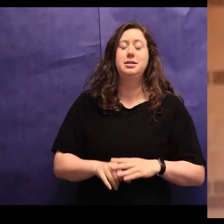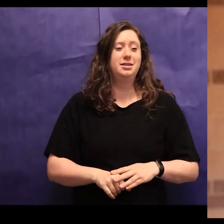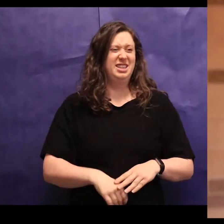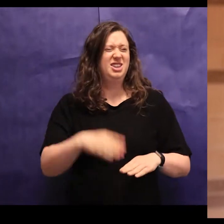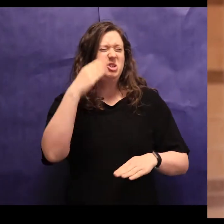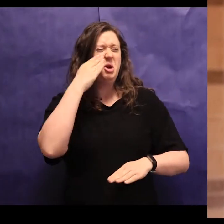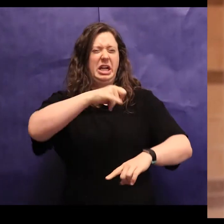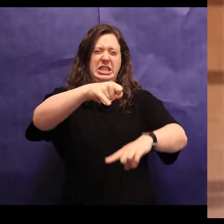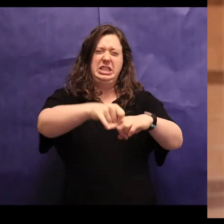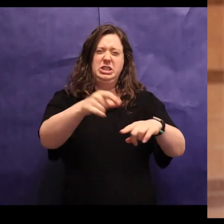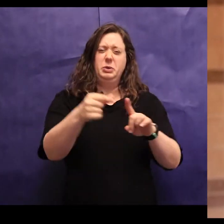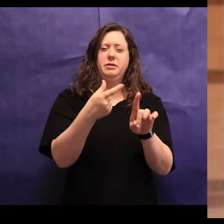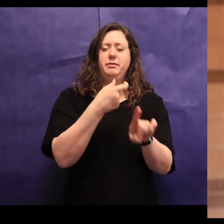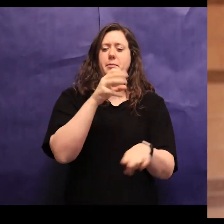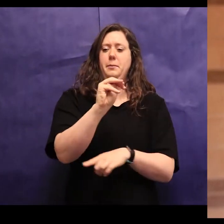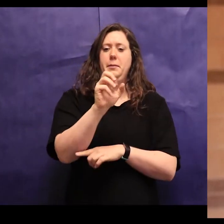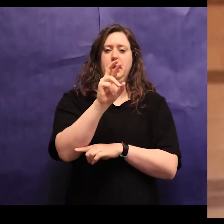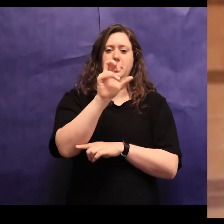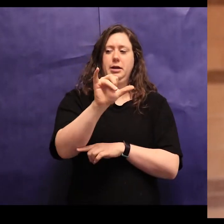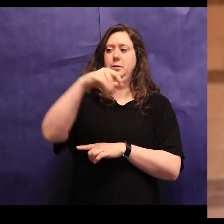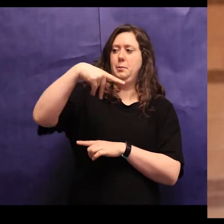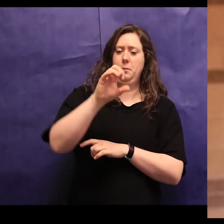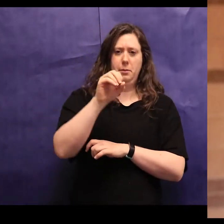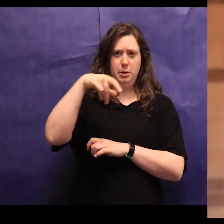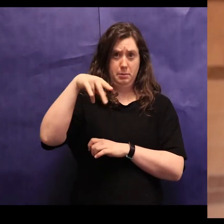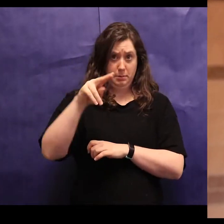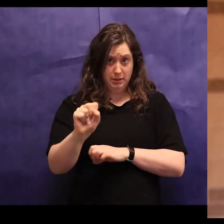supercalifragilisticexpialidocious? Nope.